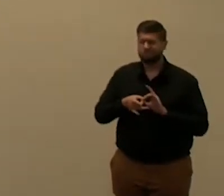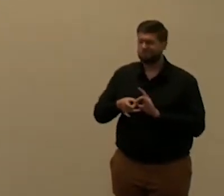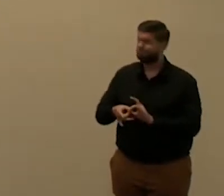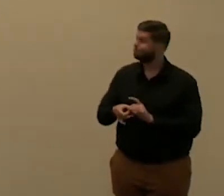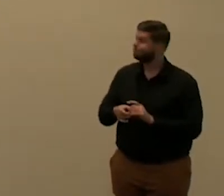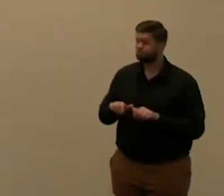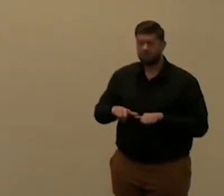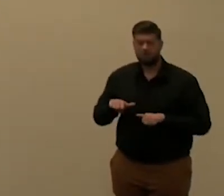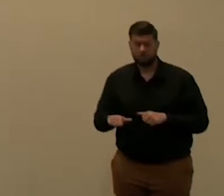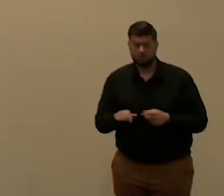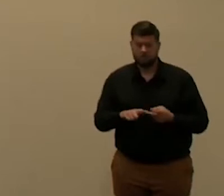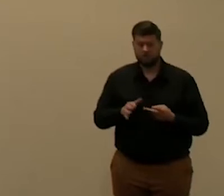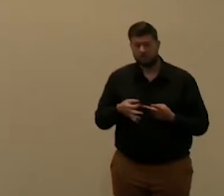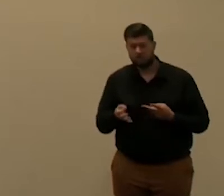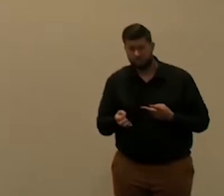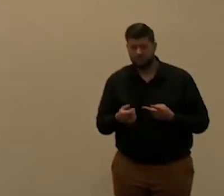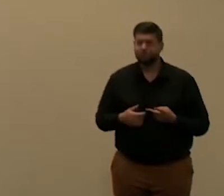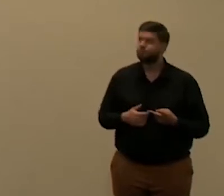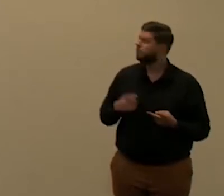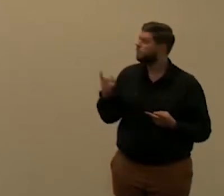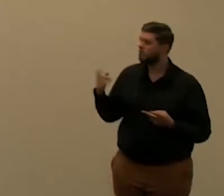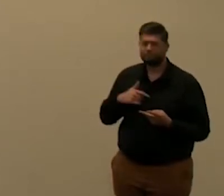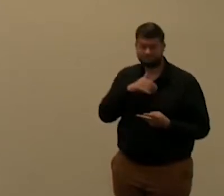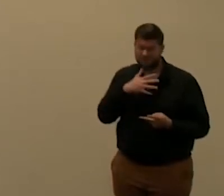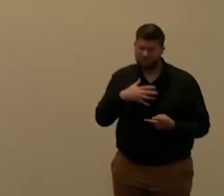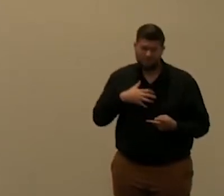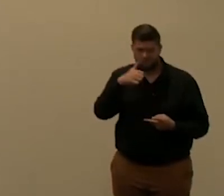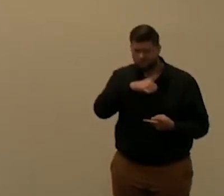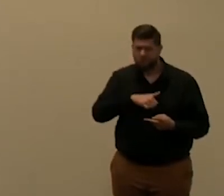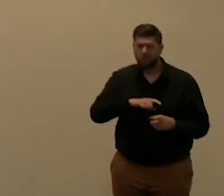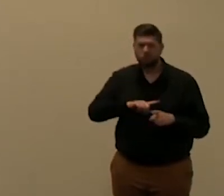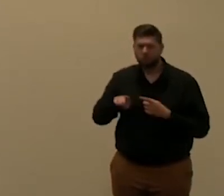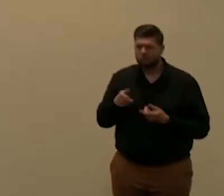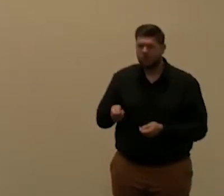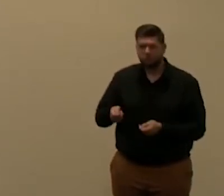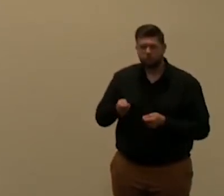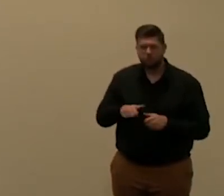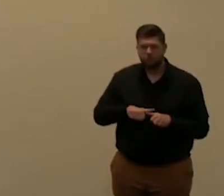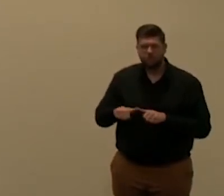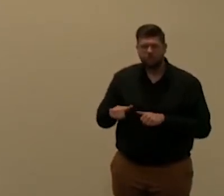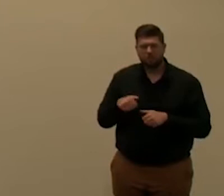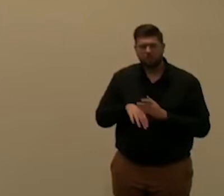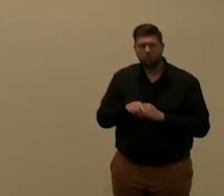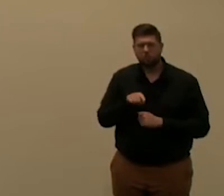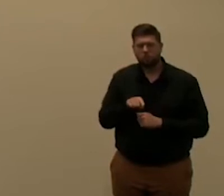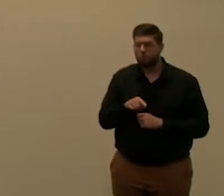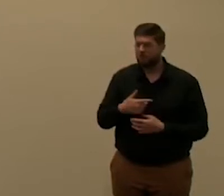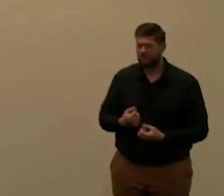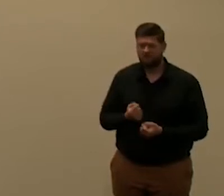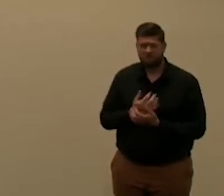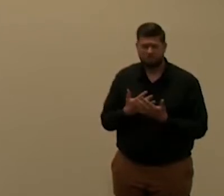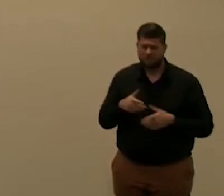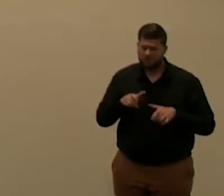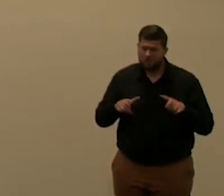Next tip shouldn't be a surprise. Try to bring out the best in you. I still have so many people that I'm meeting that really want